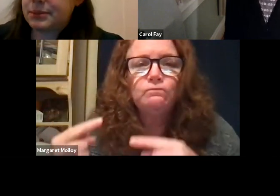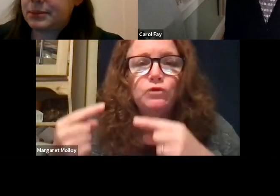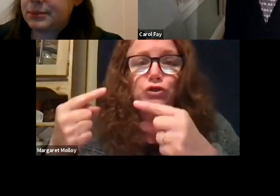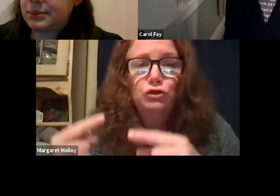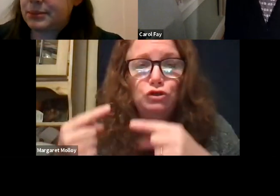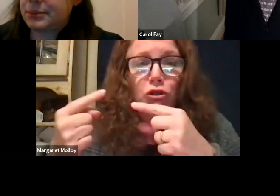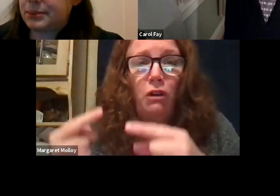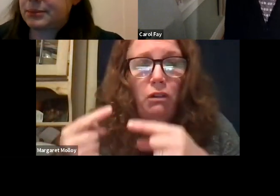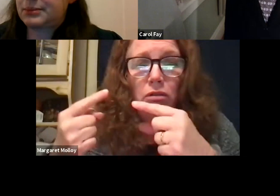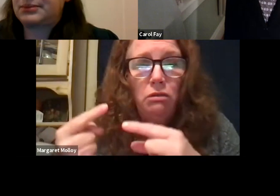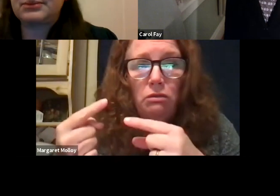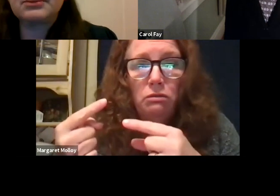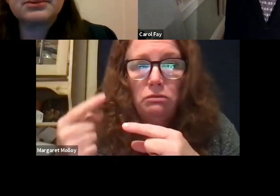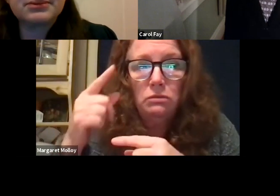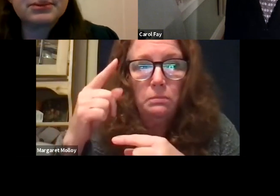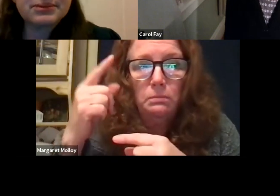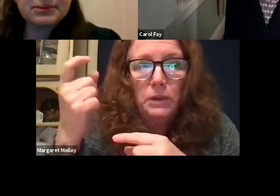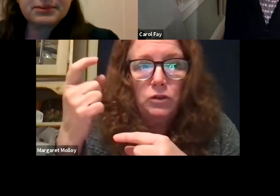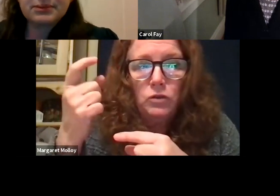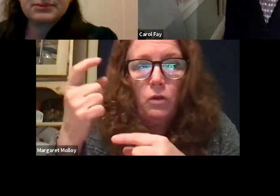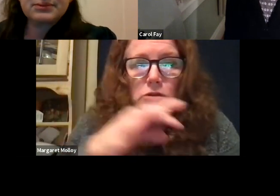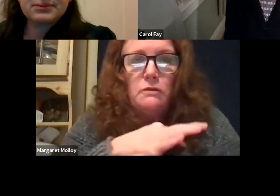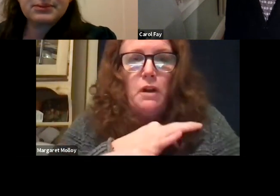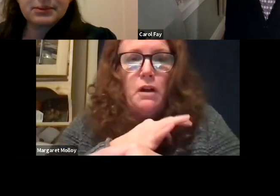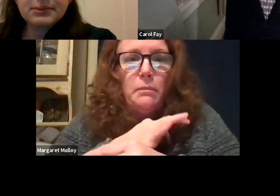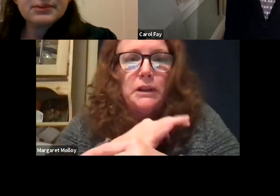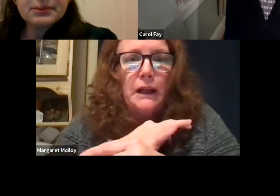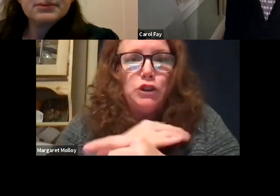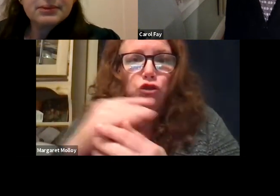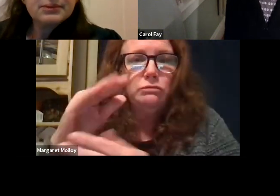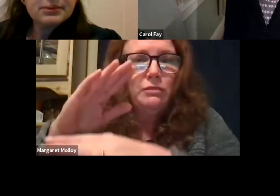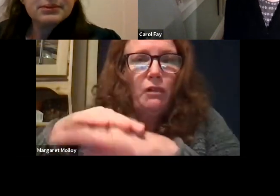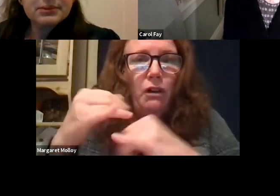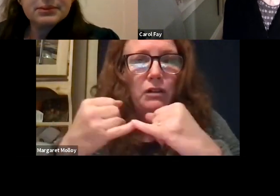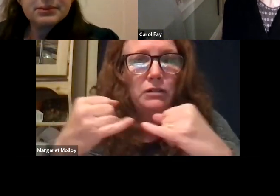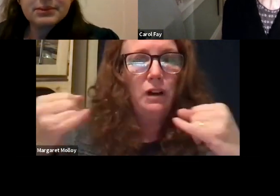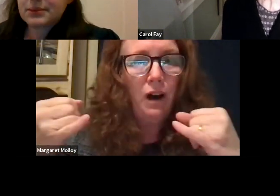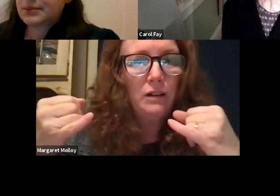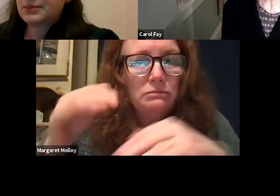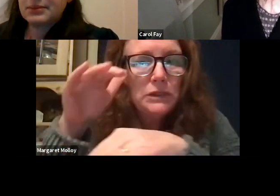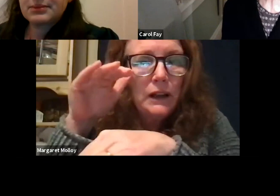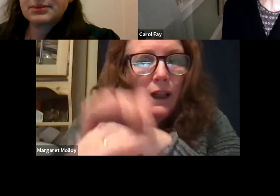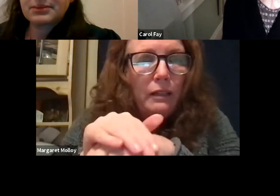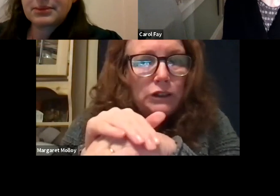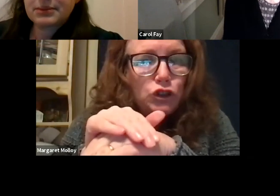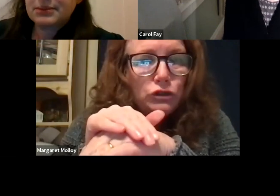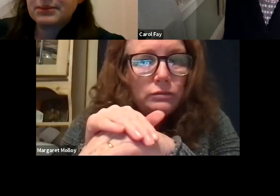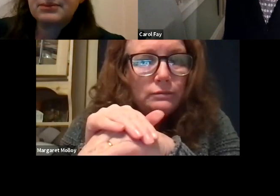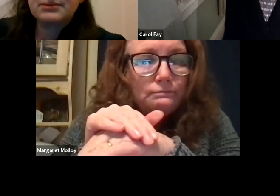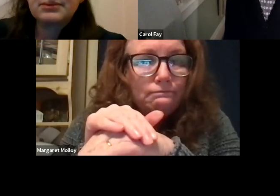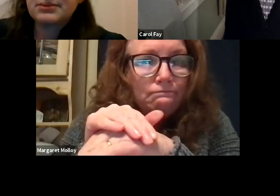And this person has really been struggling because of the application process